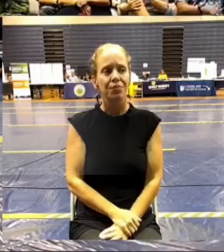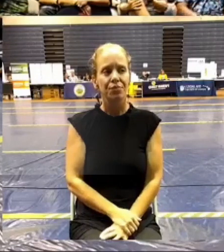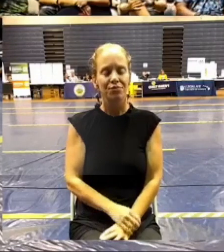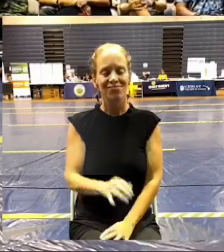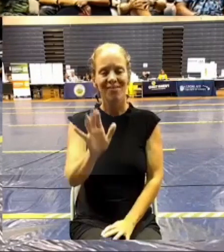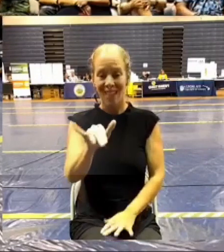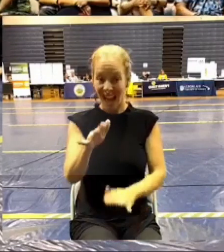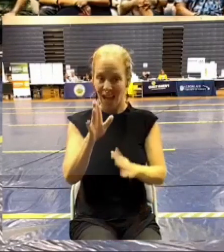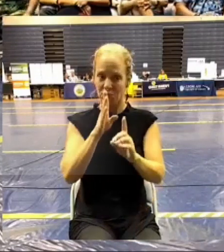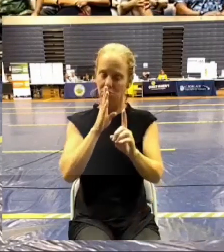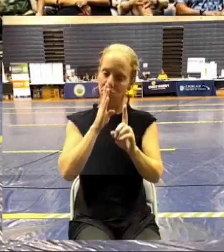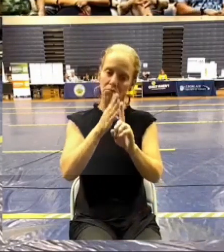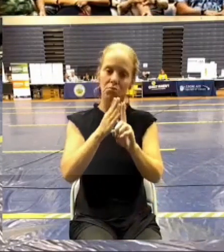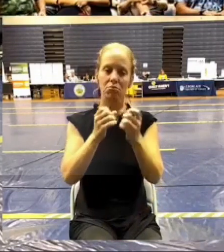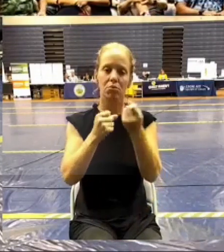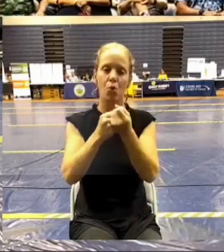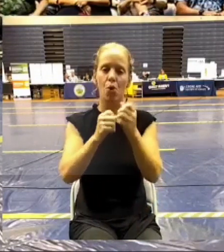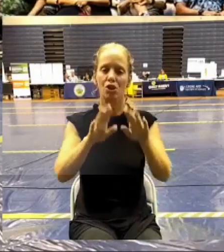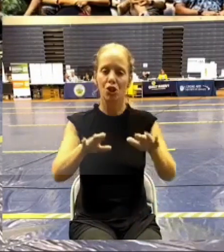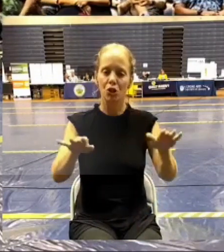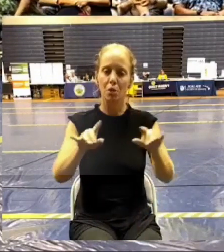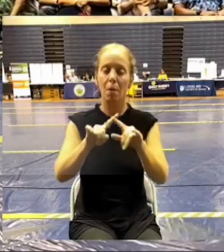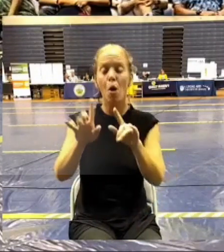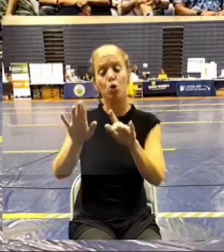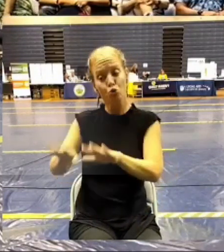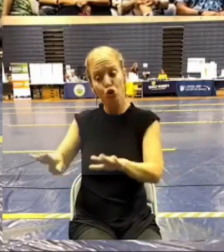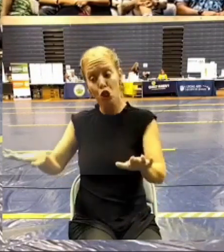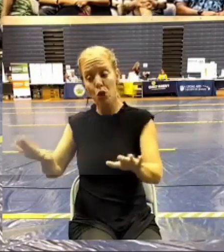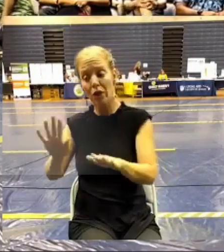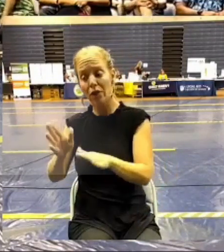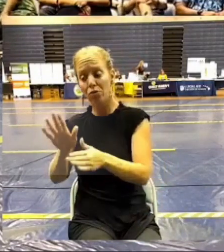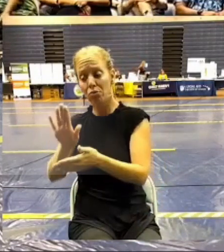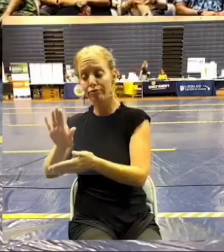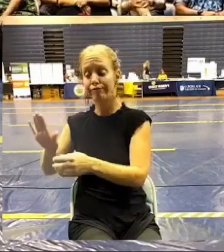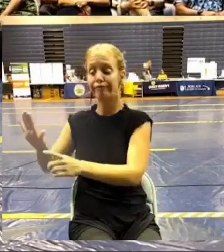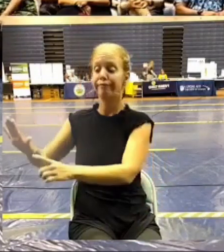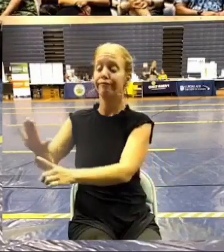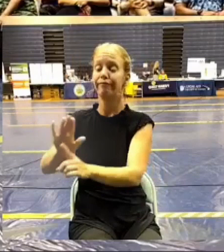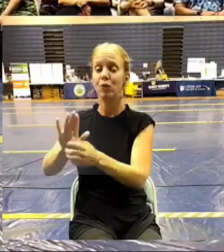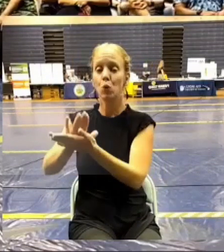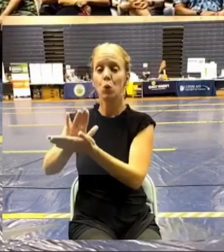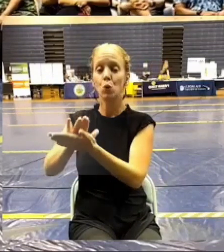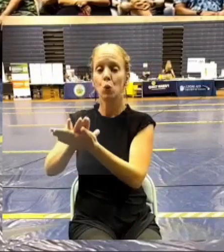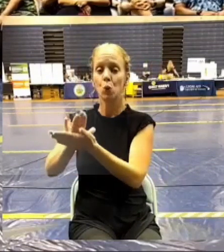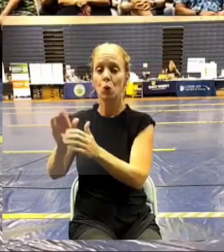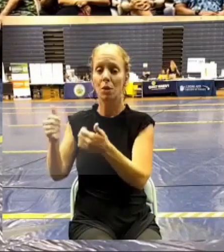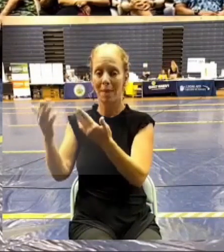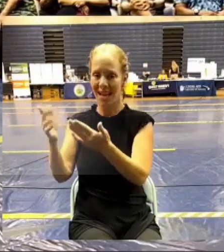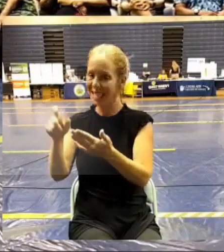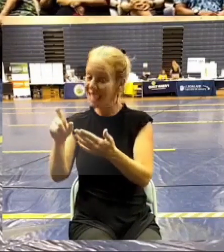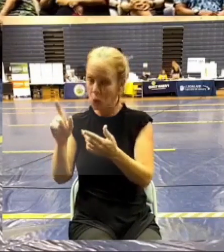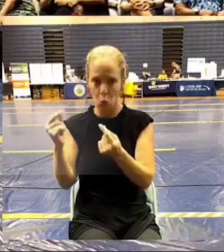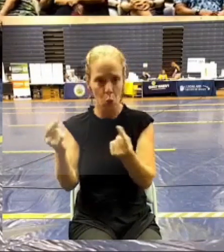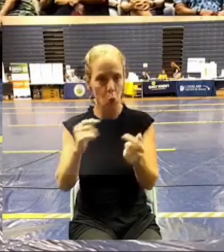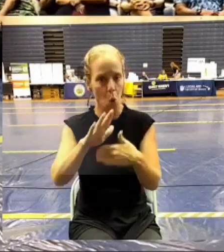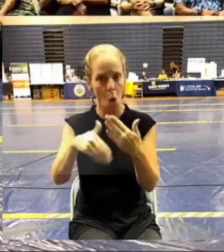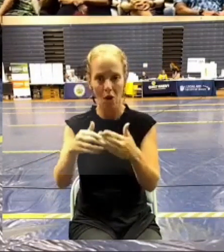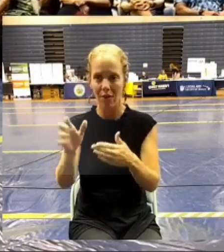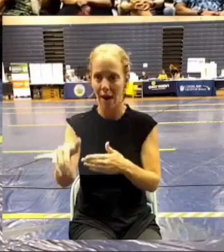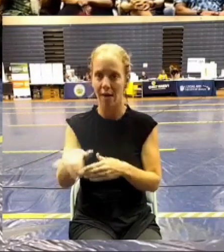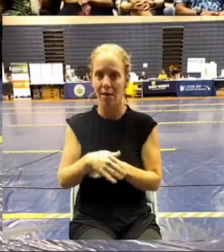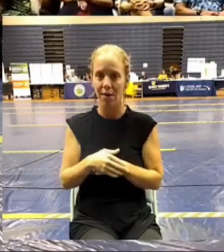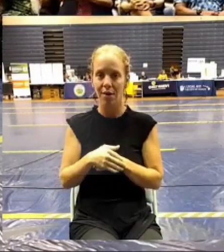kids with you know, with school supplies. We need to do all of that. So, but you know, again, going